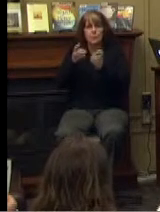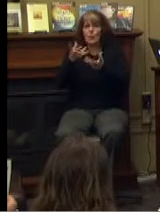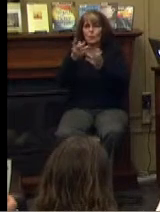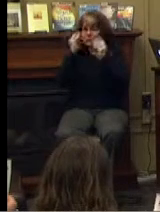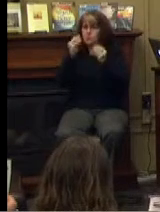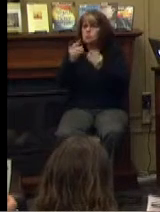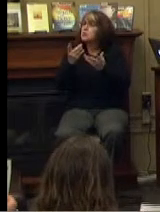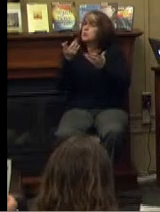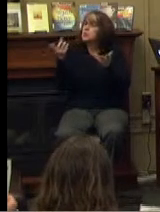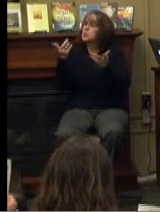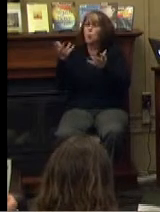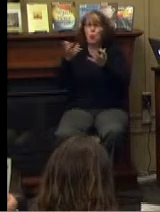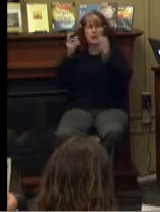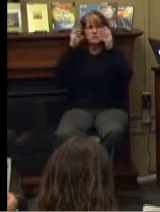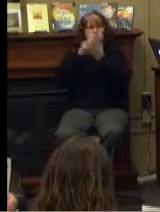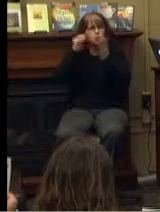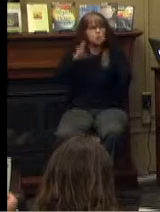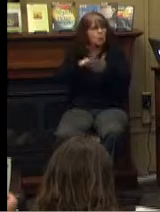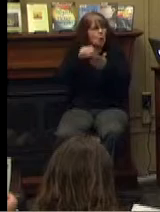students to learn?